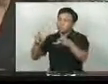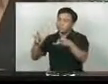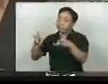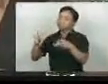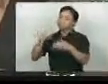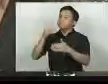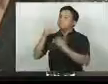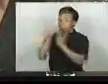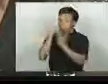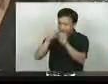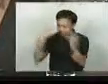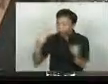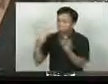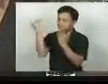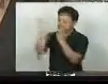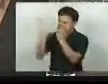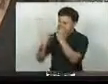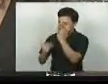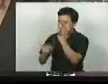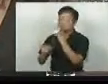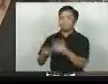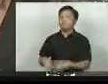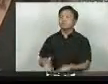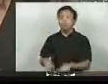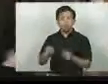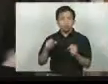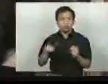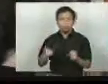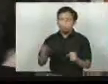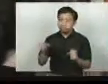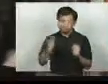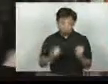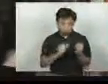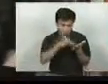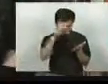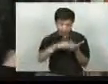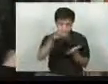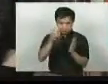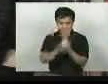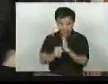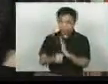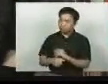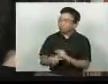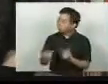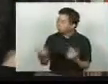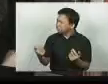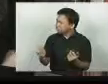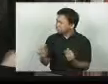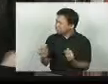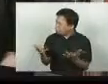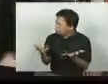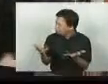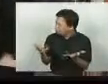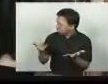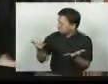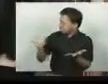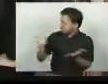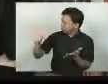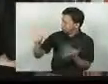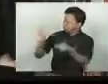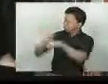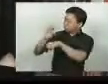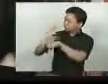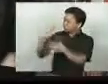And you know, you can acquire these skills. Would you be able to mention a few cities where these consultants are already so